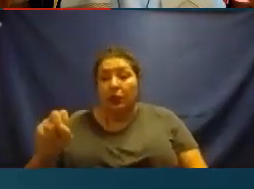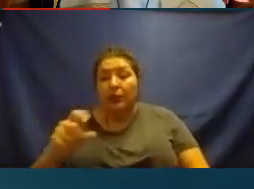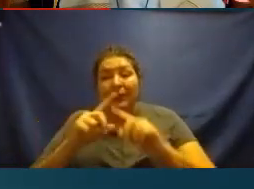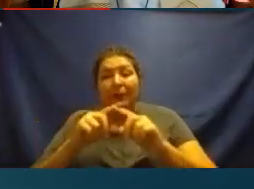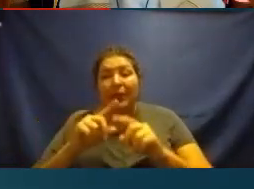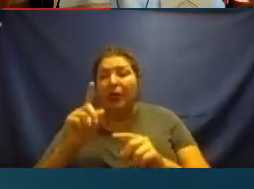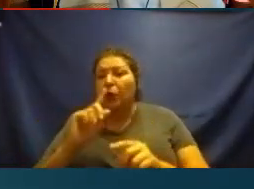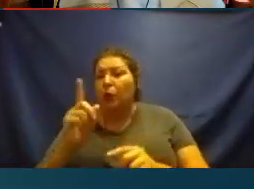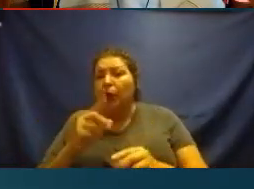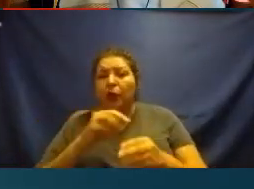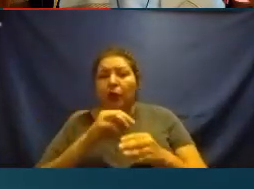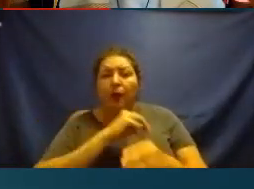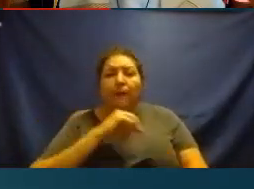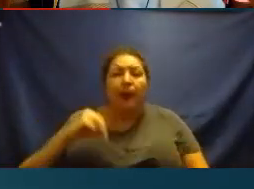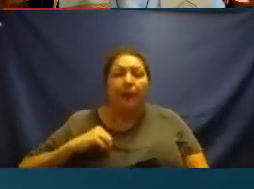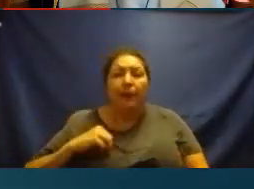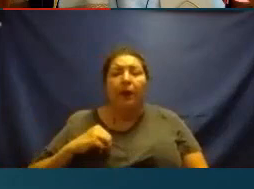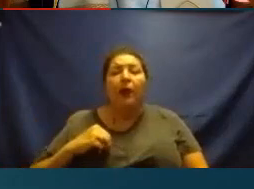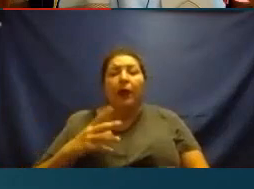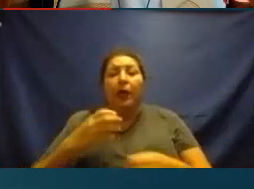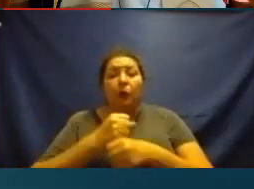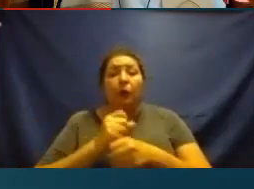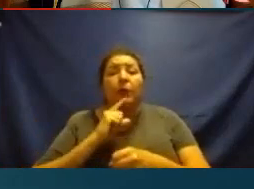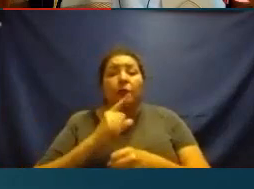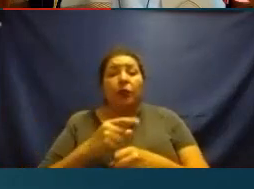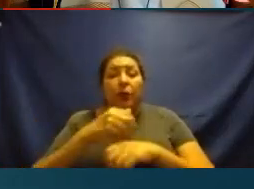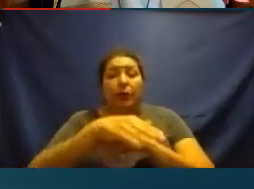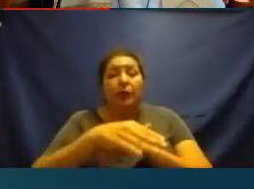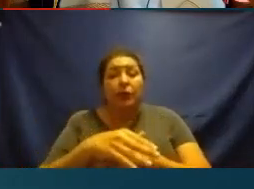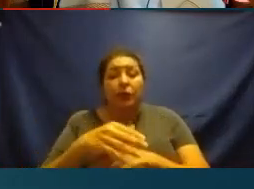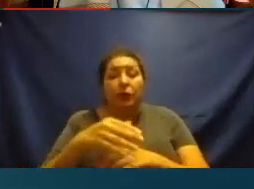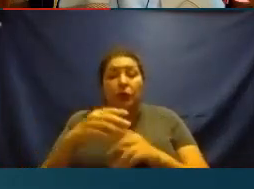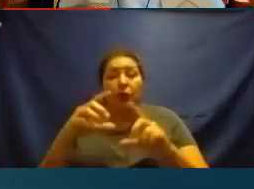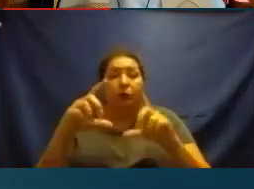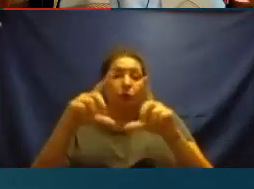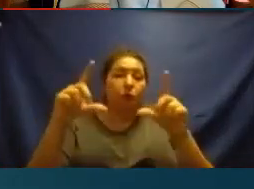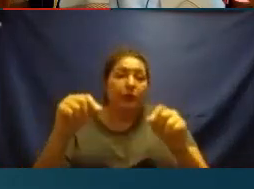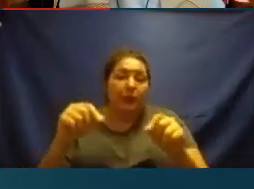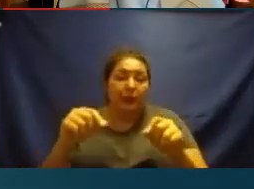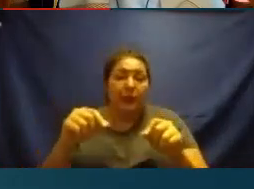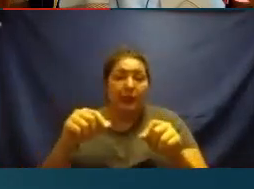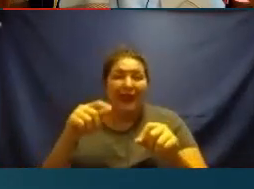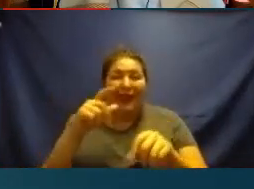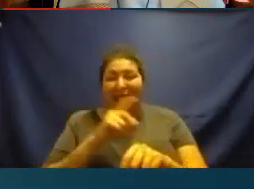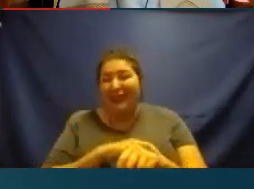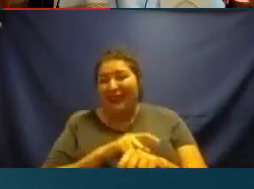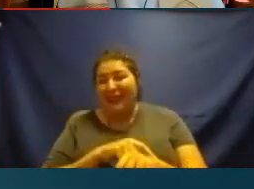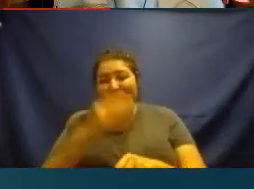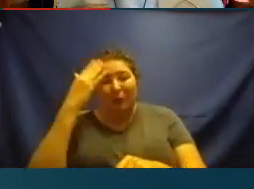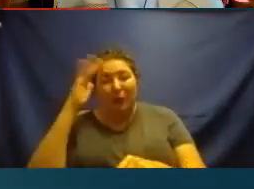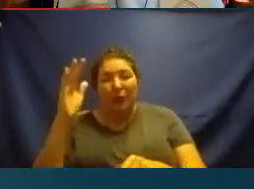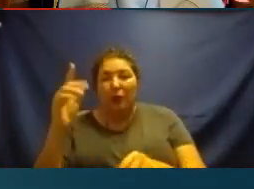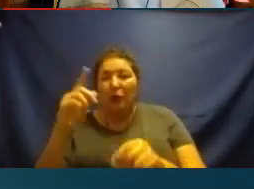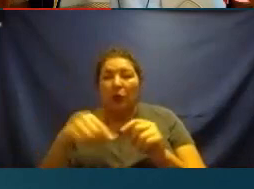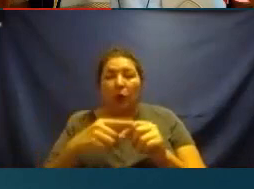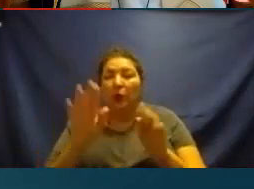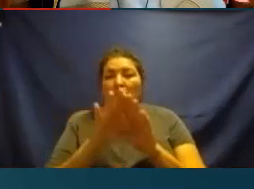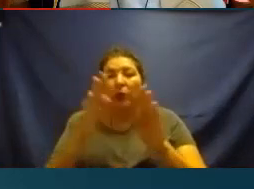sure that you get the appropriate receipts. At this time, we don't have an idea of when we're